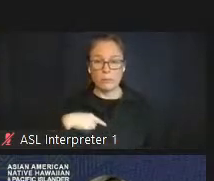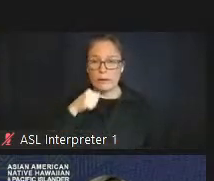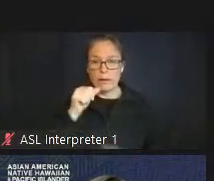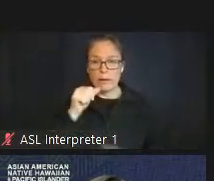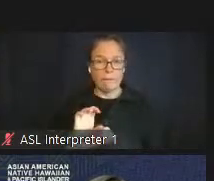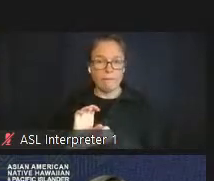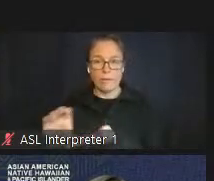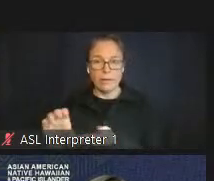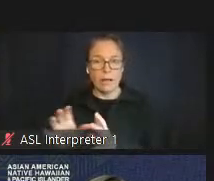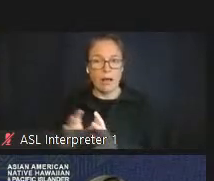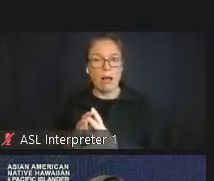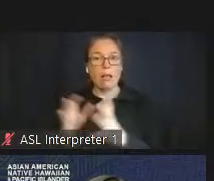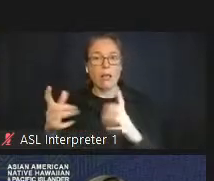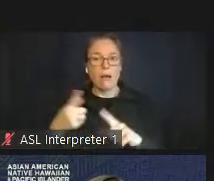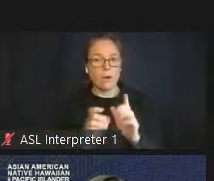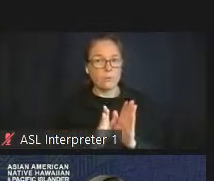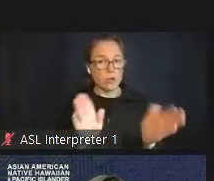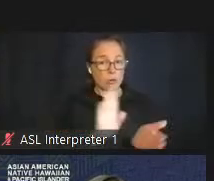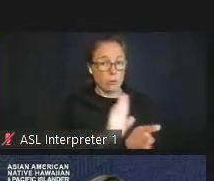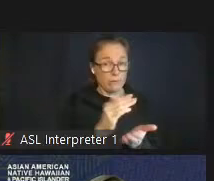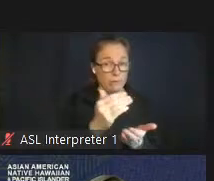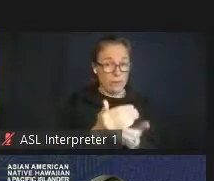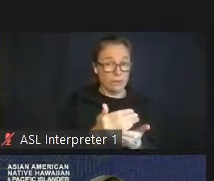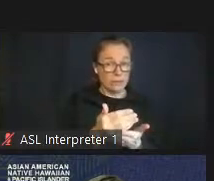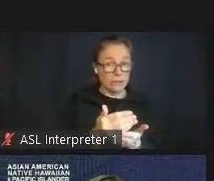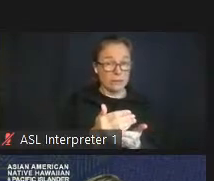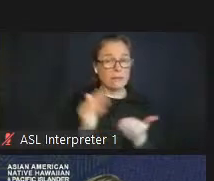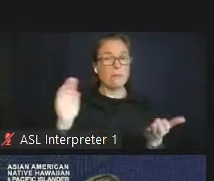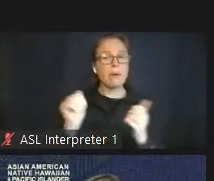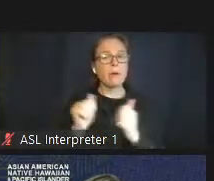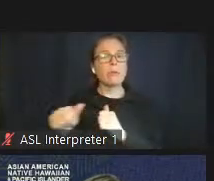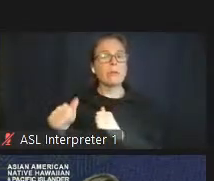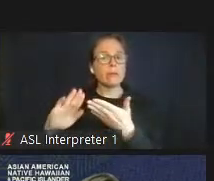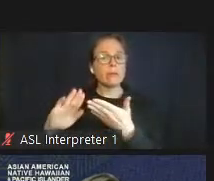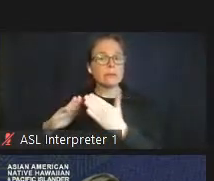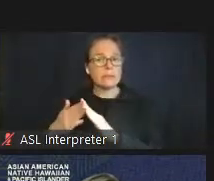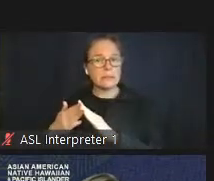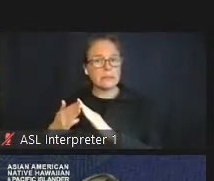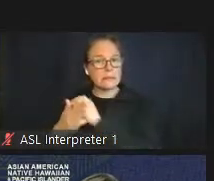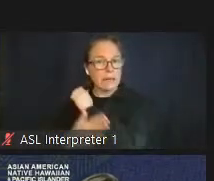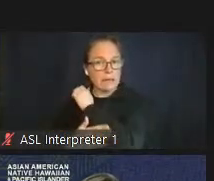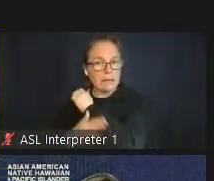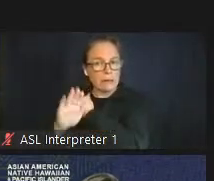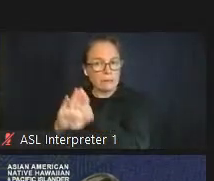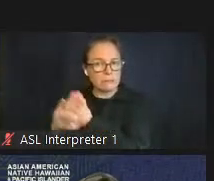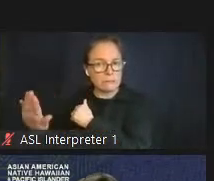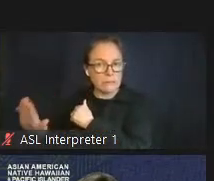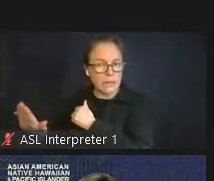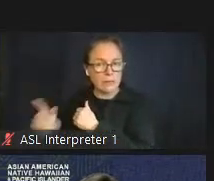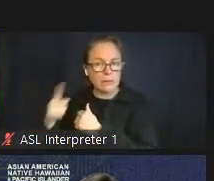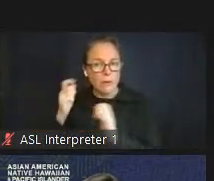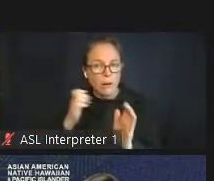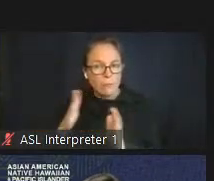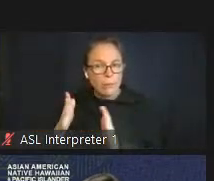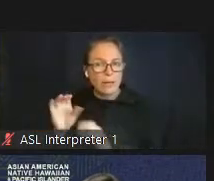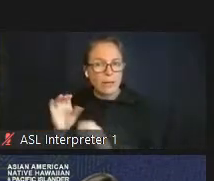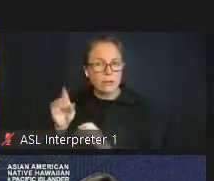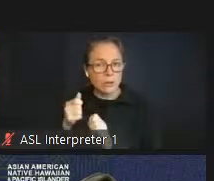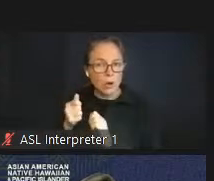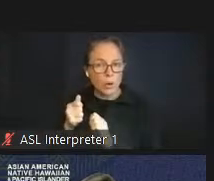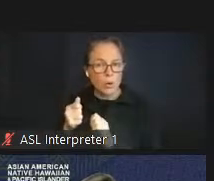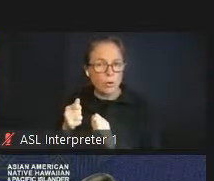things out of the general fund as other cities and counties do, for instance, in the planning area, code enforcement, et